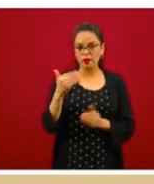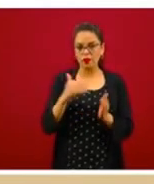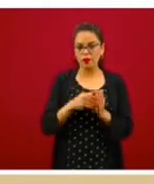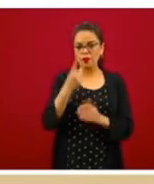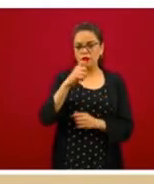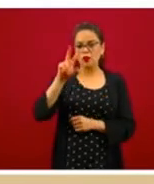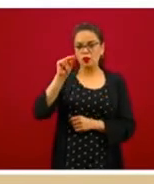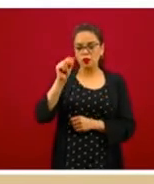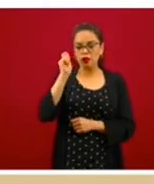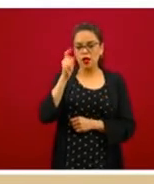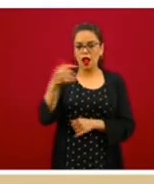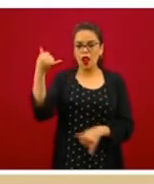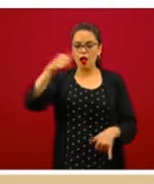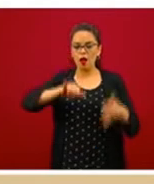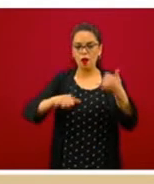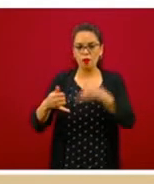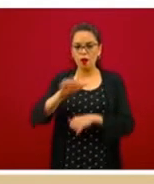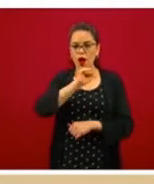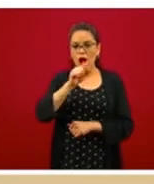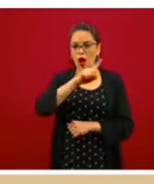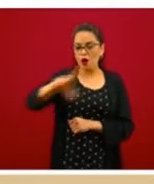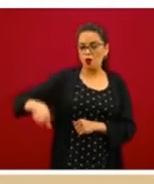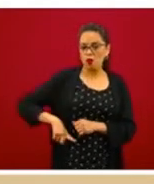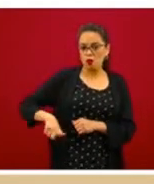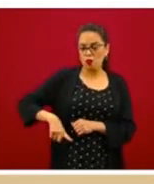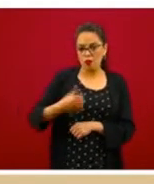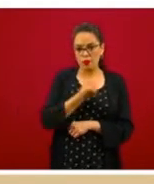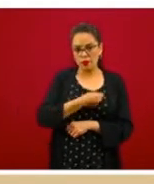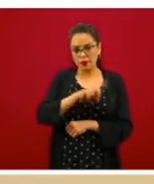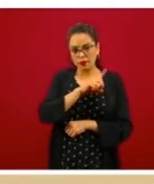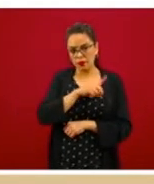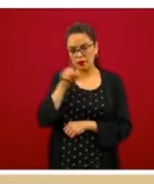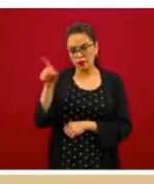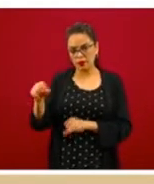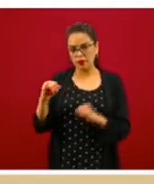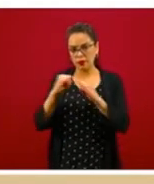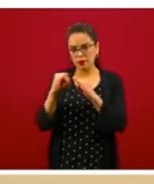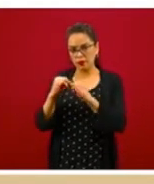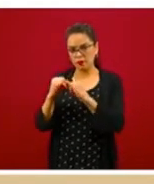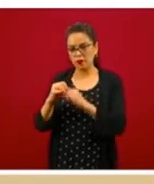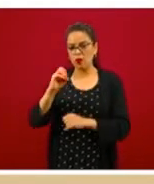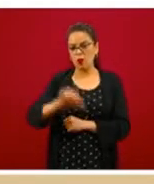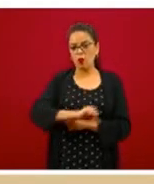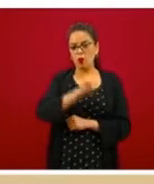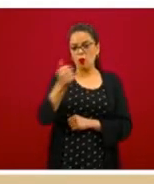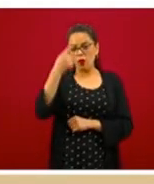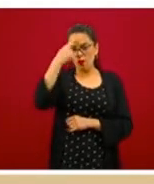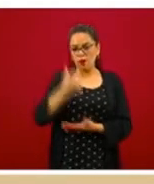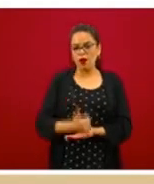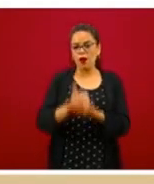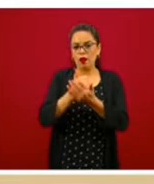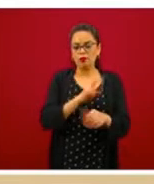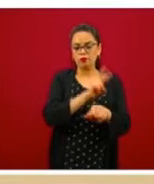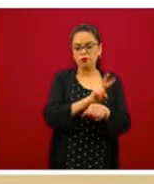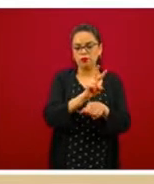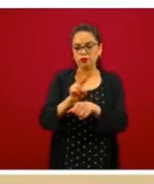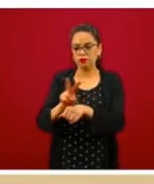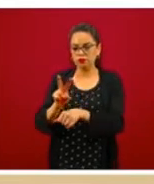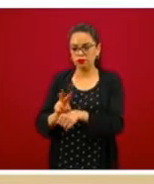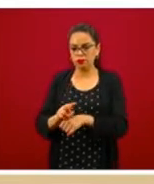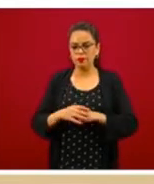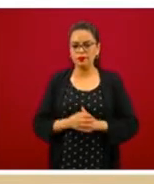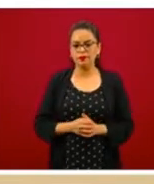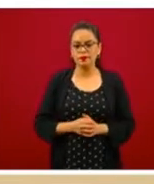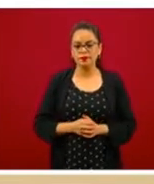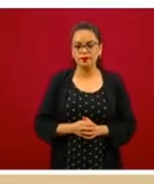Here's what we present every week, which is the processed tests. It's of public interest. The amount of tests